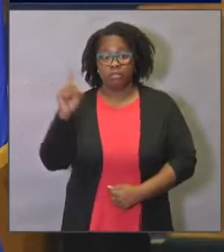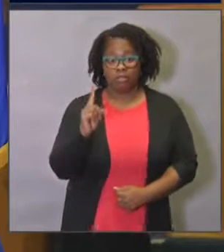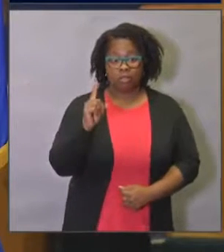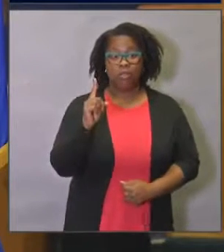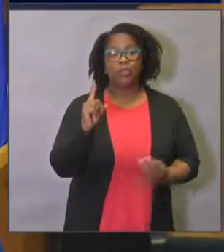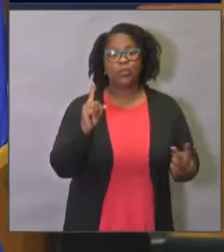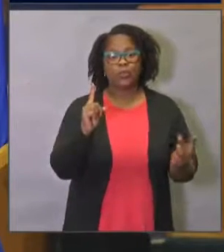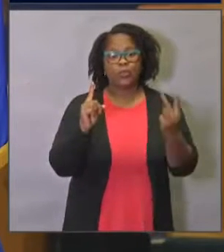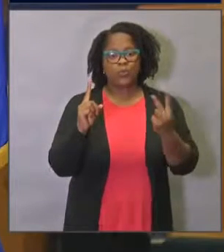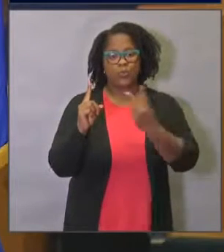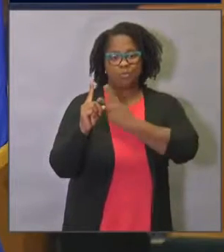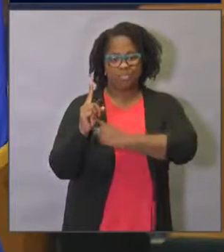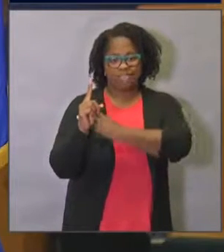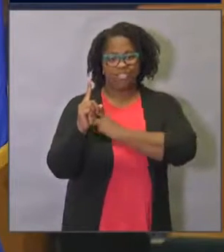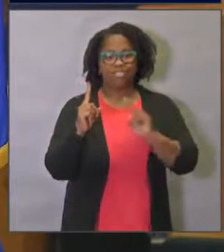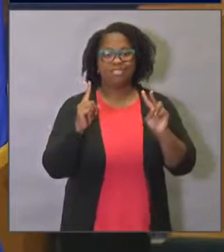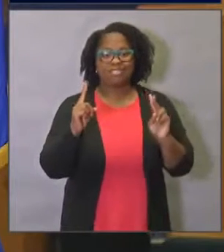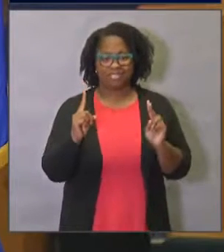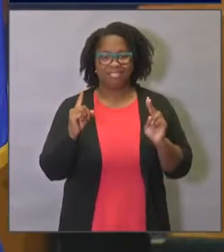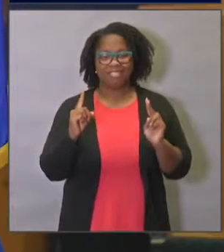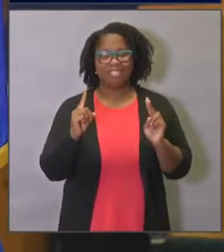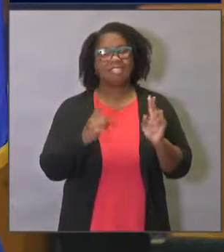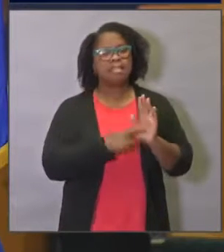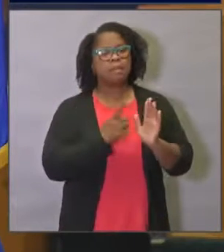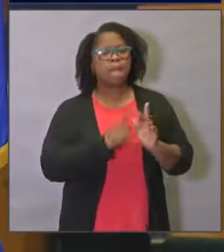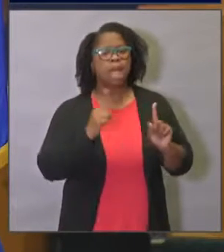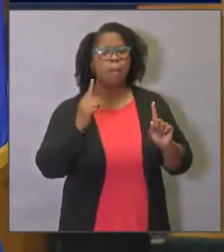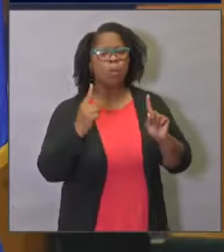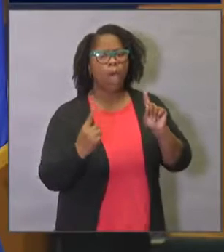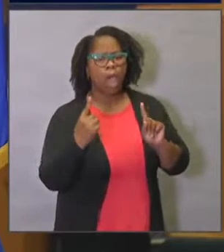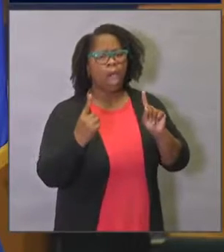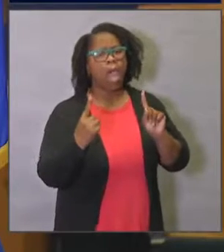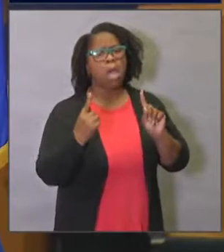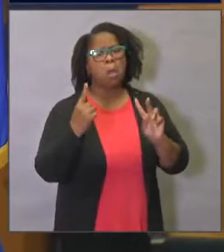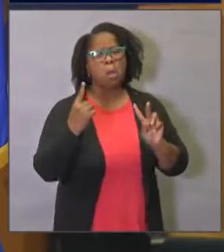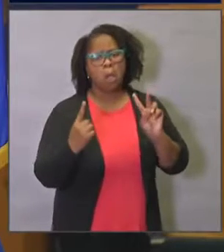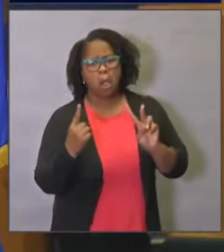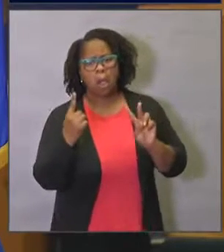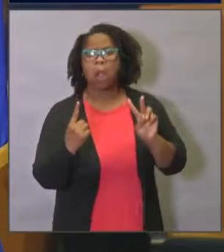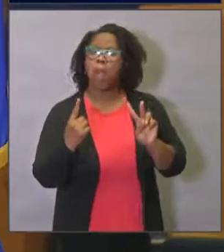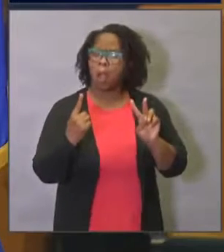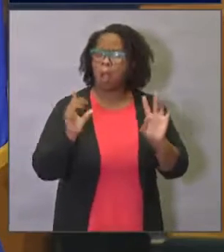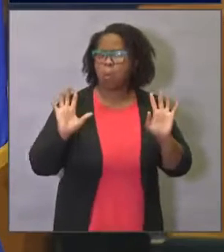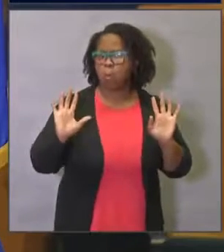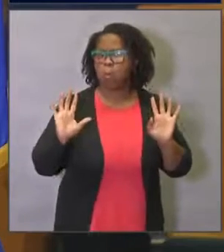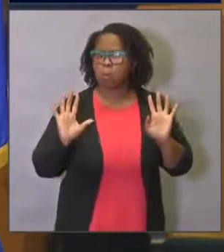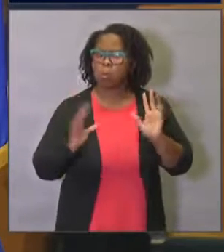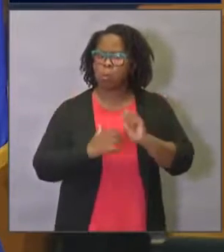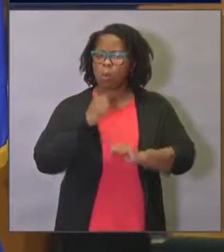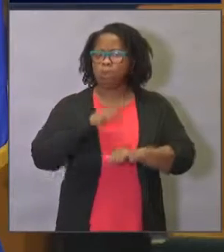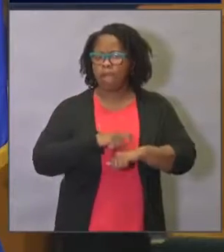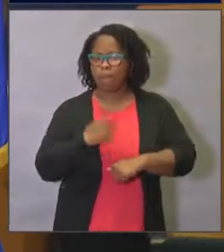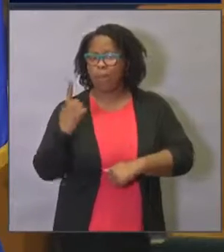patients. There's times in which the ratio is 1-to-1, but the vast majority of the time in the intensive care unit, it's 1 nurse for every 2